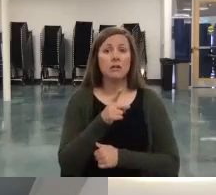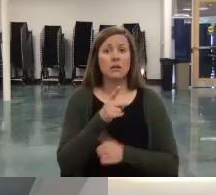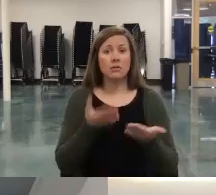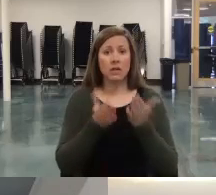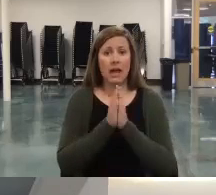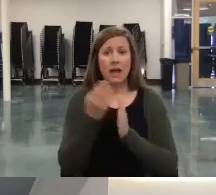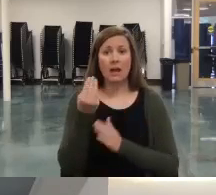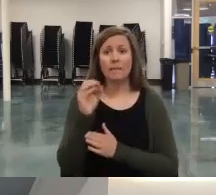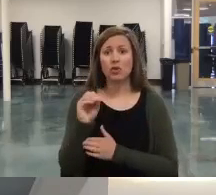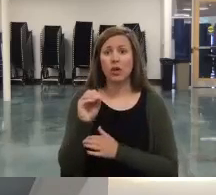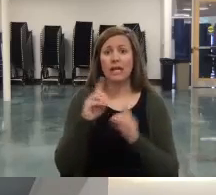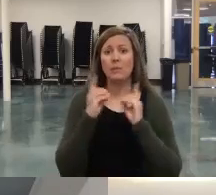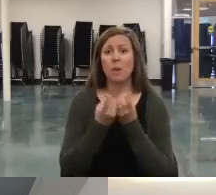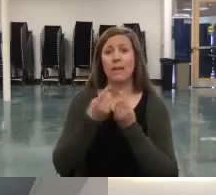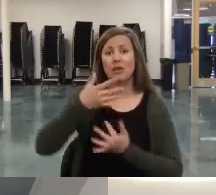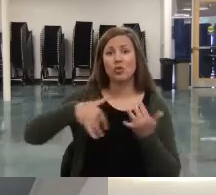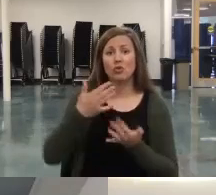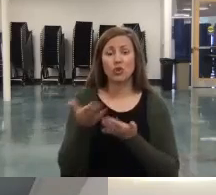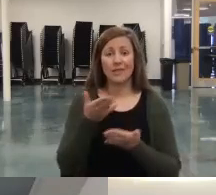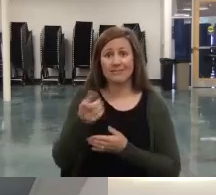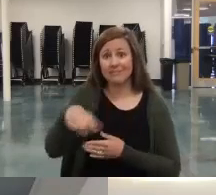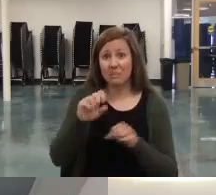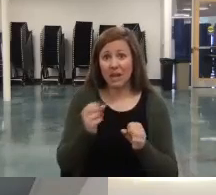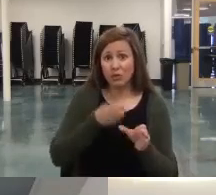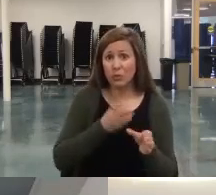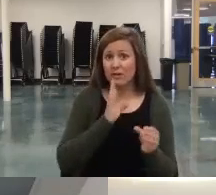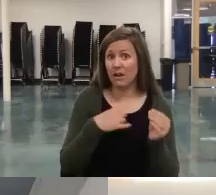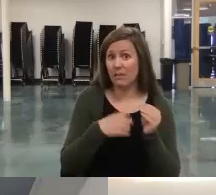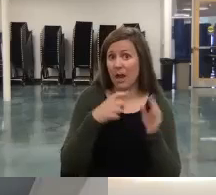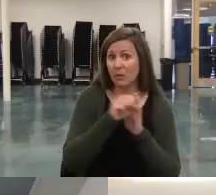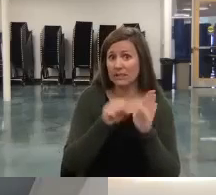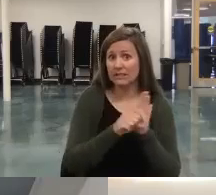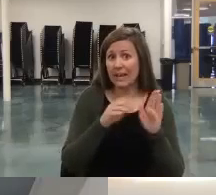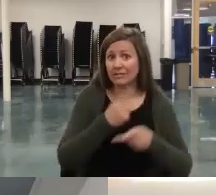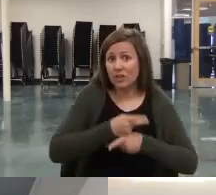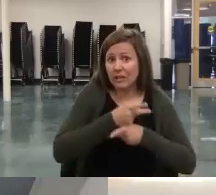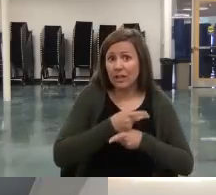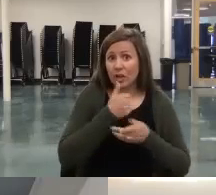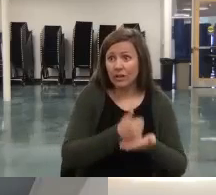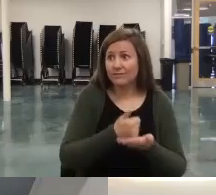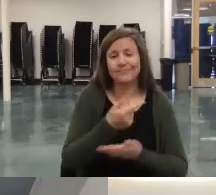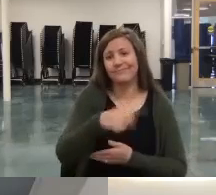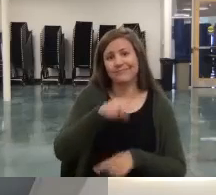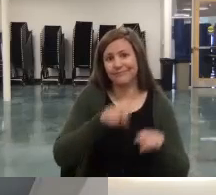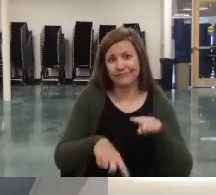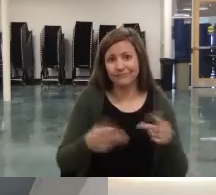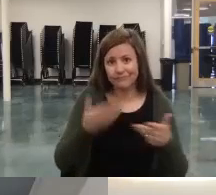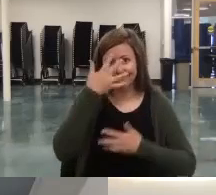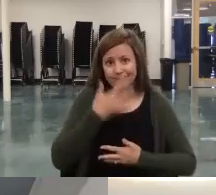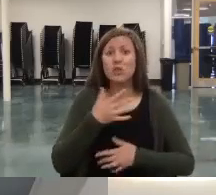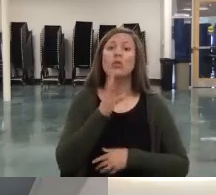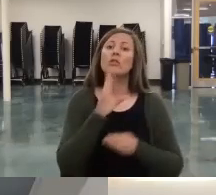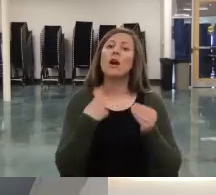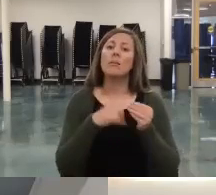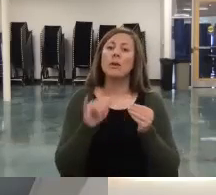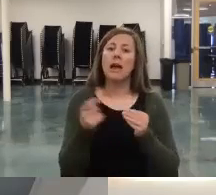Missouri Department of Social Services if they could join us to talk about state childcare assistance, and unfortunately they couldn't. So I'll talk about that briefly